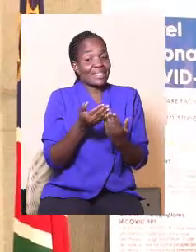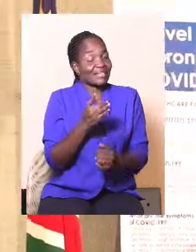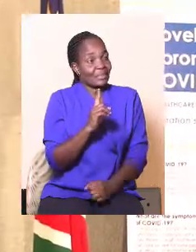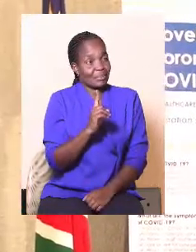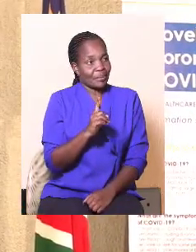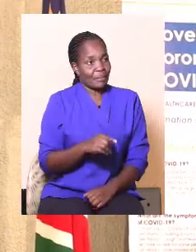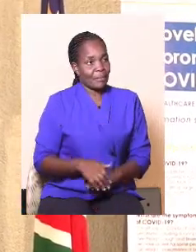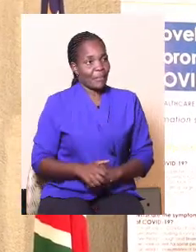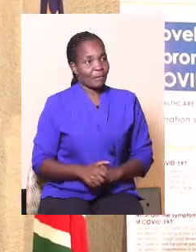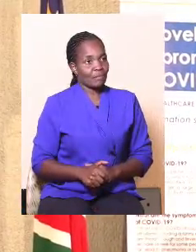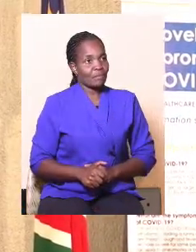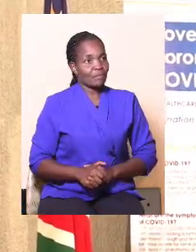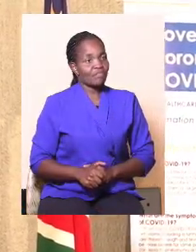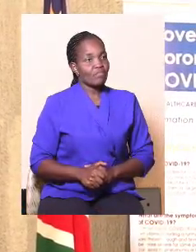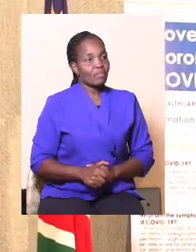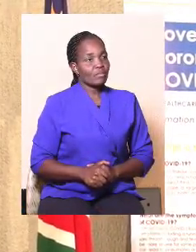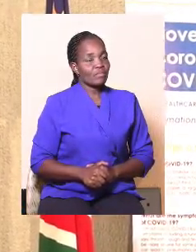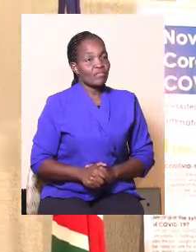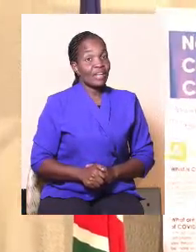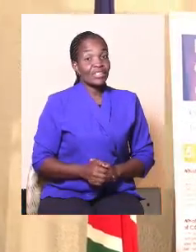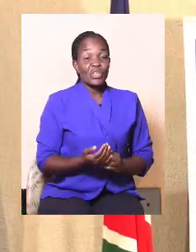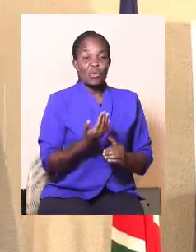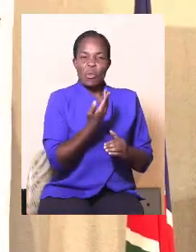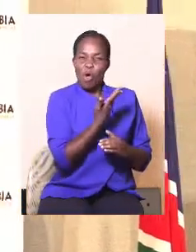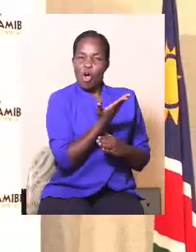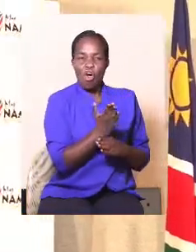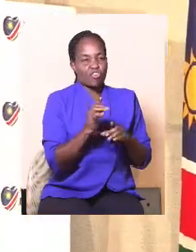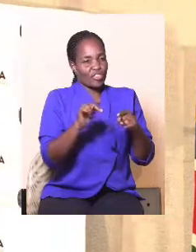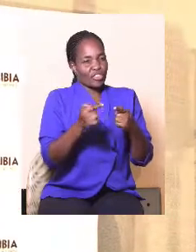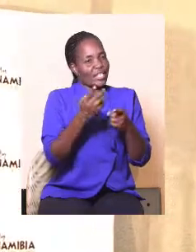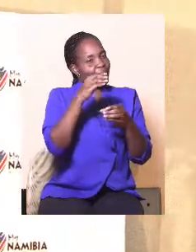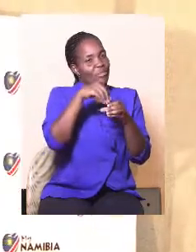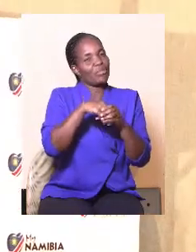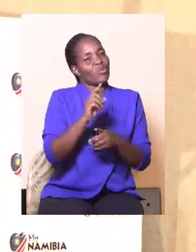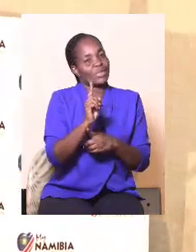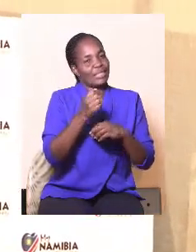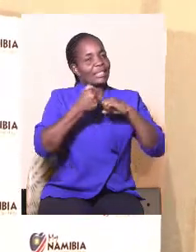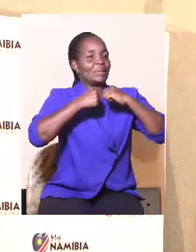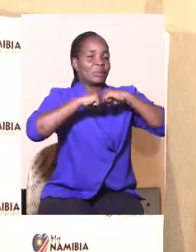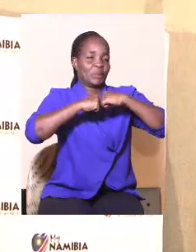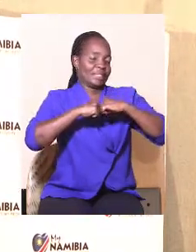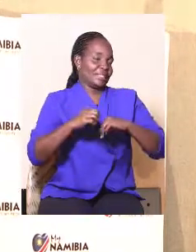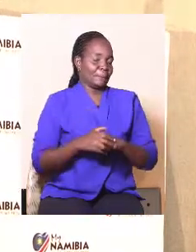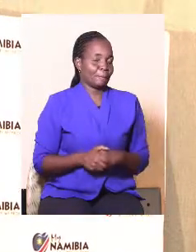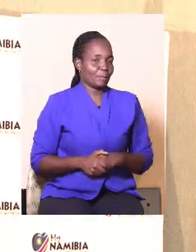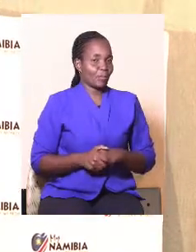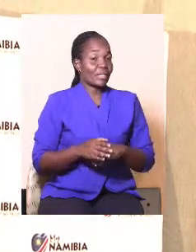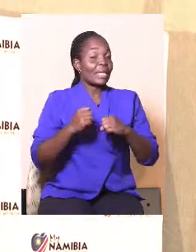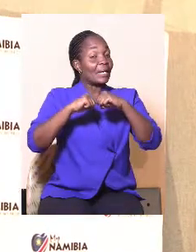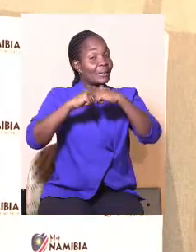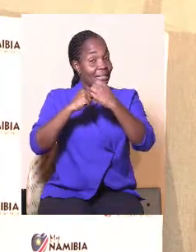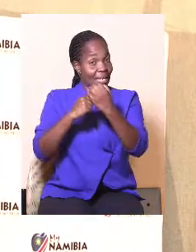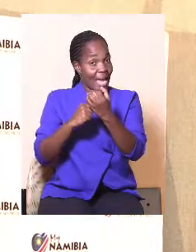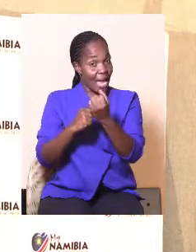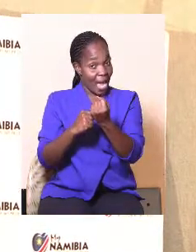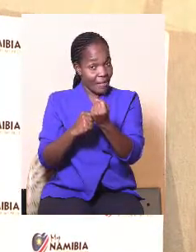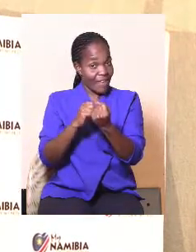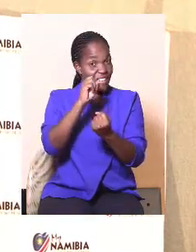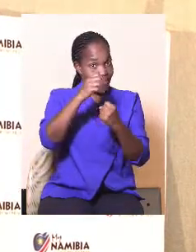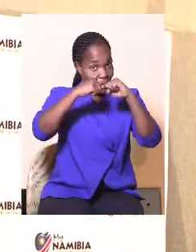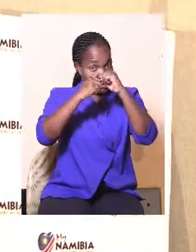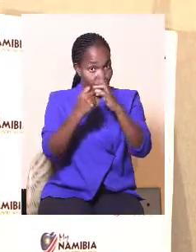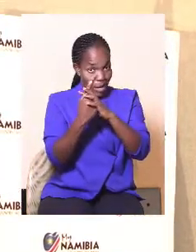Well, I guess in everything there will always be challenges, but challenges are also there to be addressed. I think if there are any